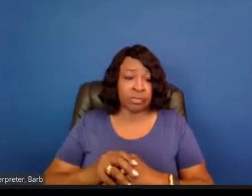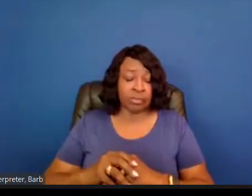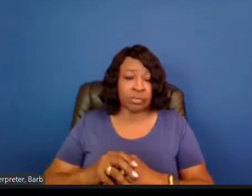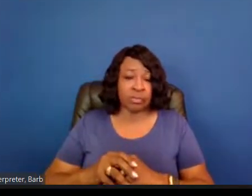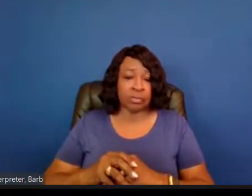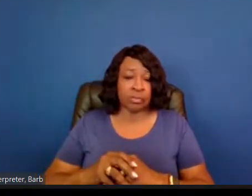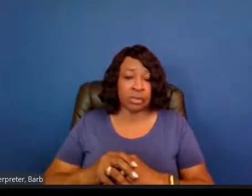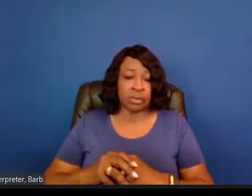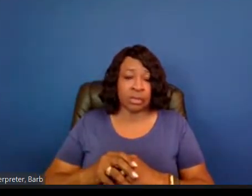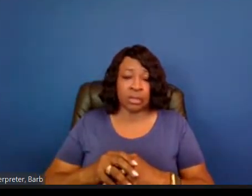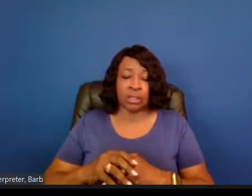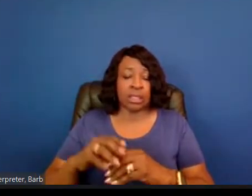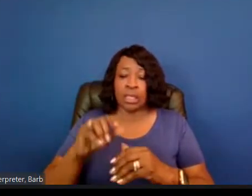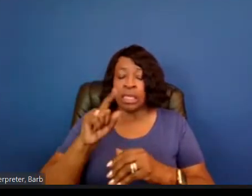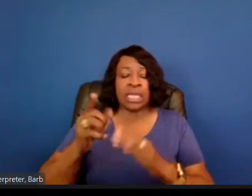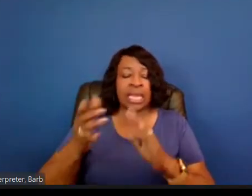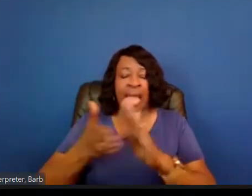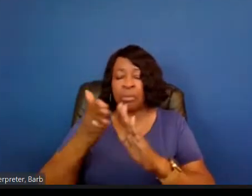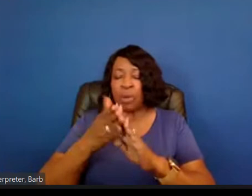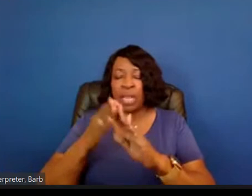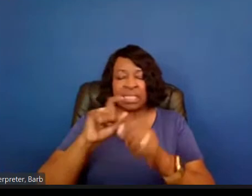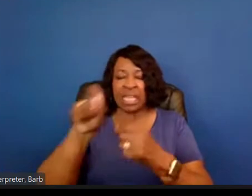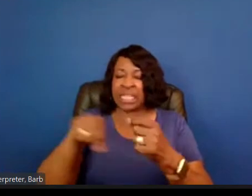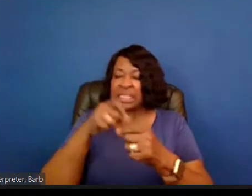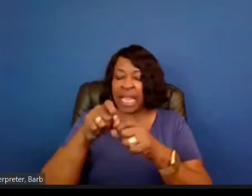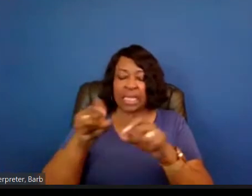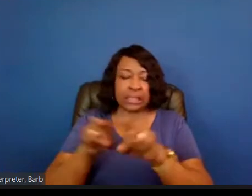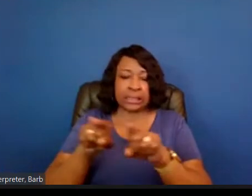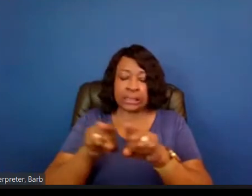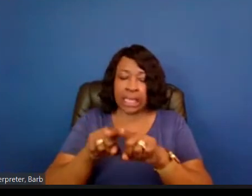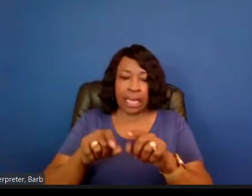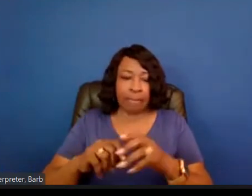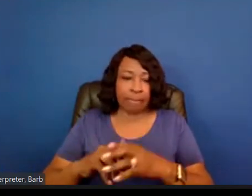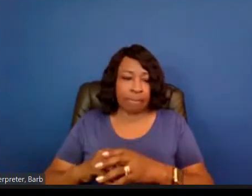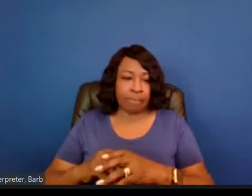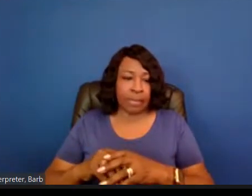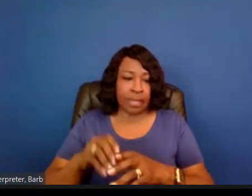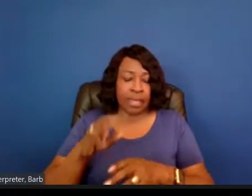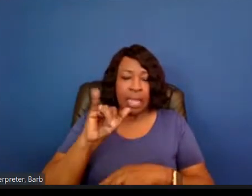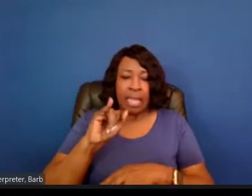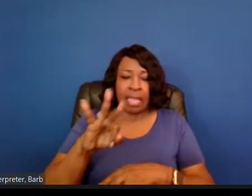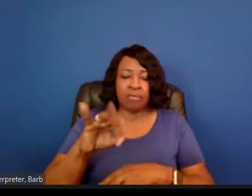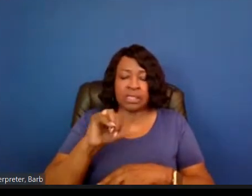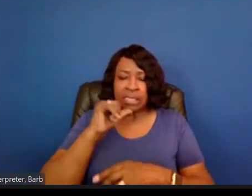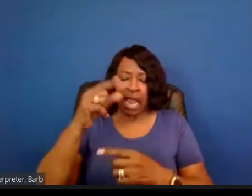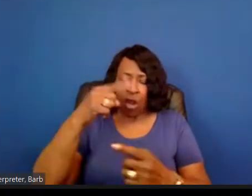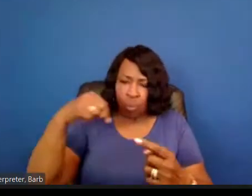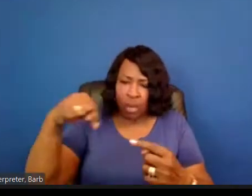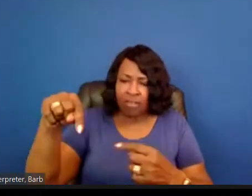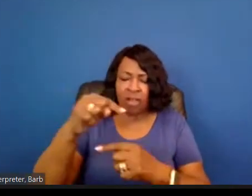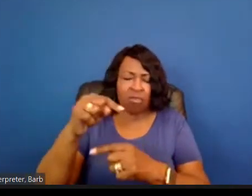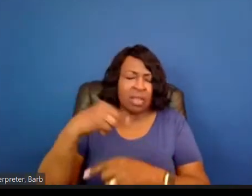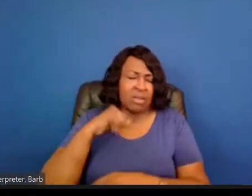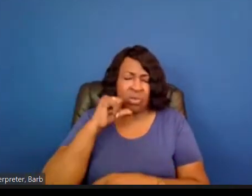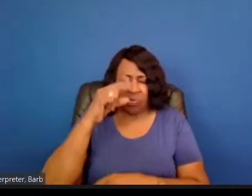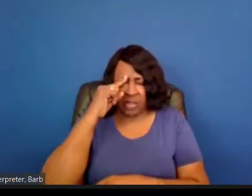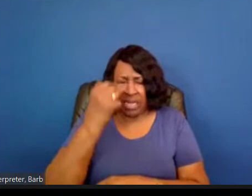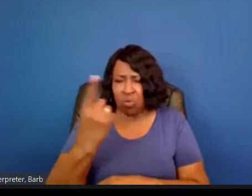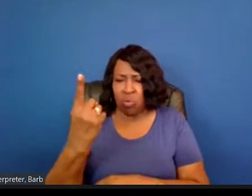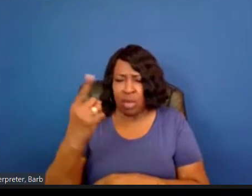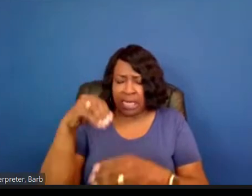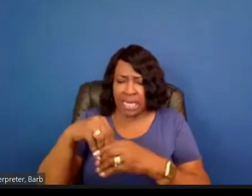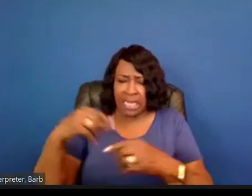Otherwise, it operates exactly the same. Okay. Yeah, so if it's not revolving, I don't think anybody in a chair